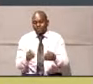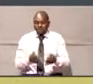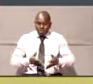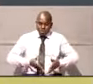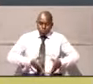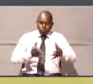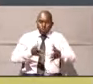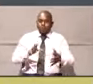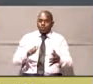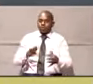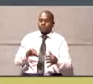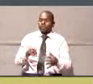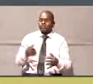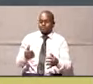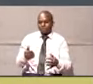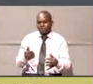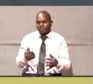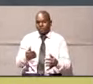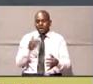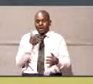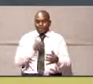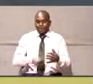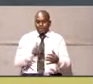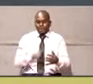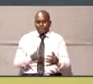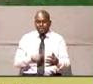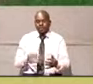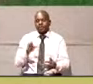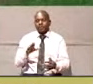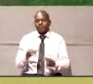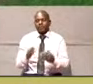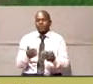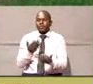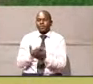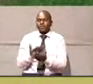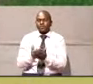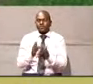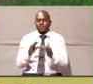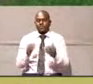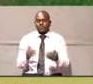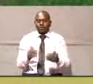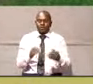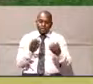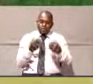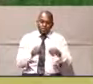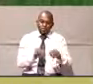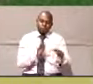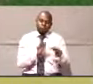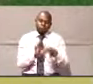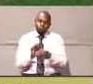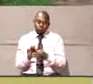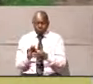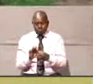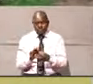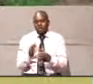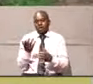and other biological matter that's in the water. Wetland belts act as sponges, sipping